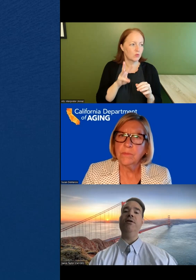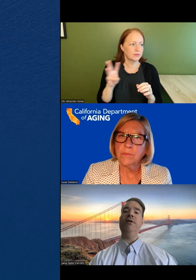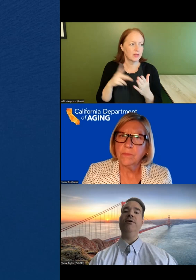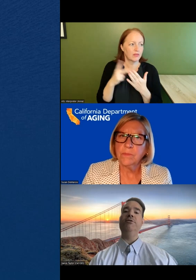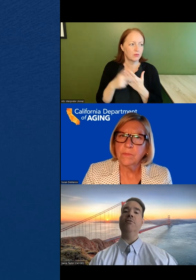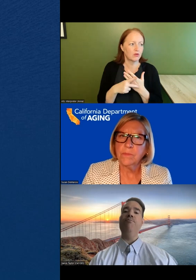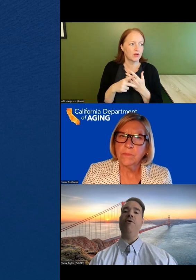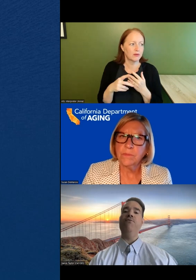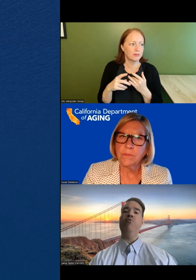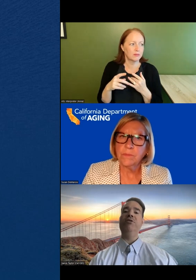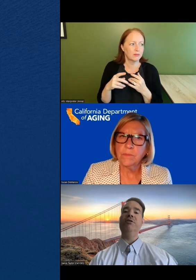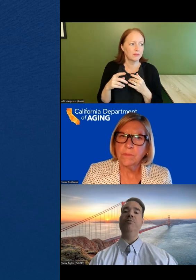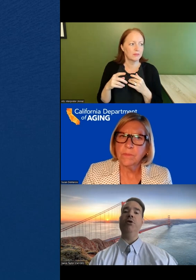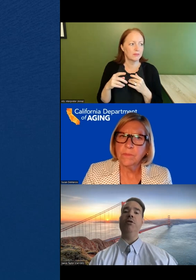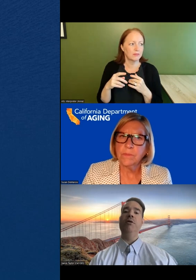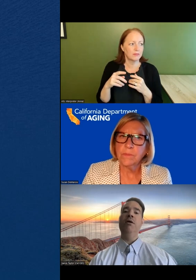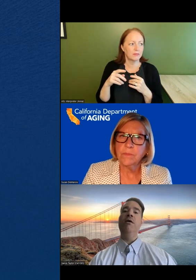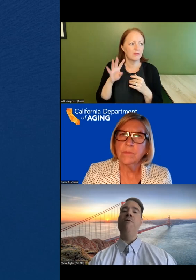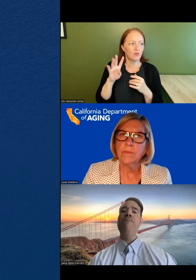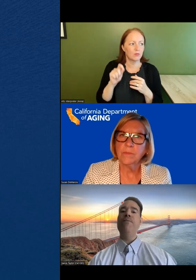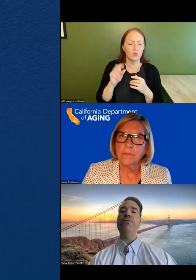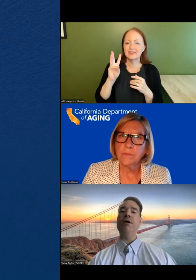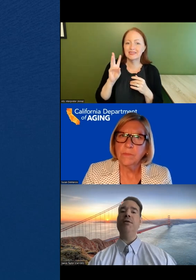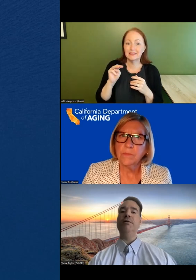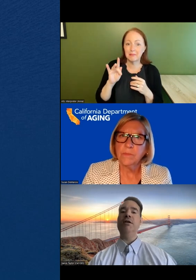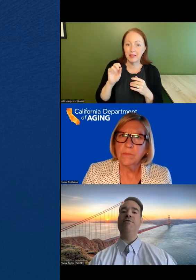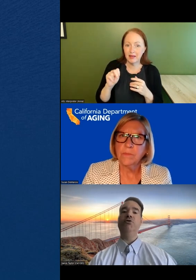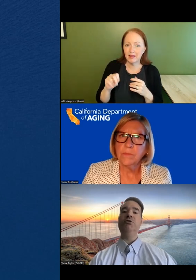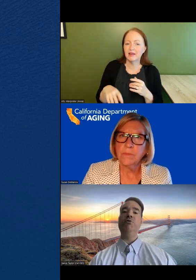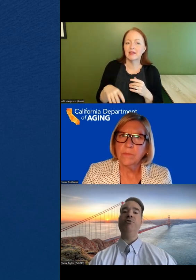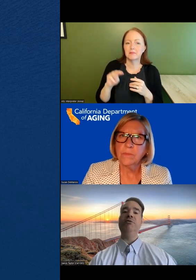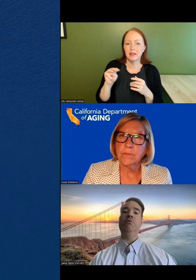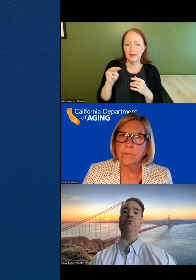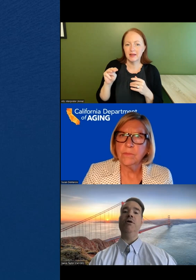program funding is about $4.6 million, and individual